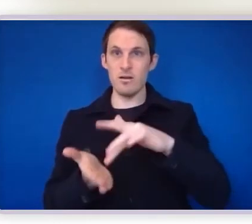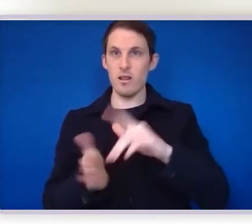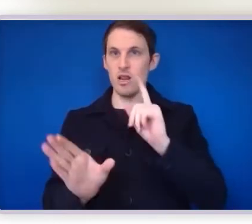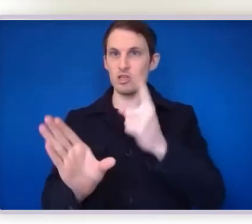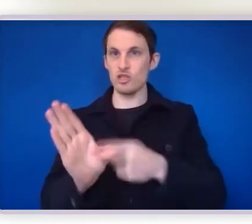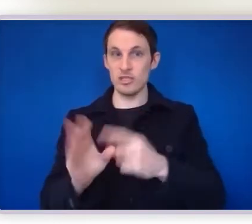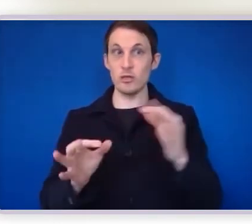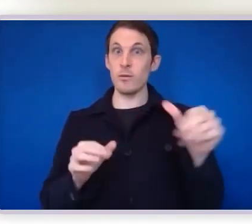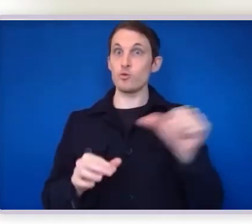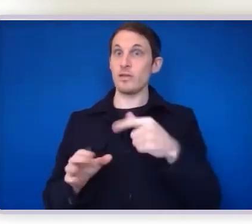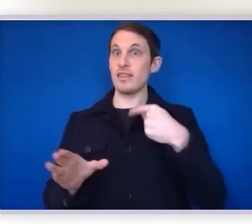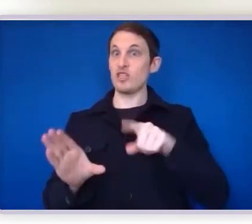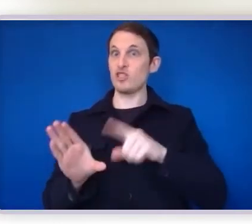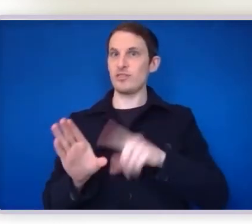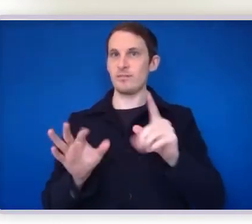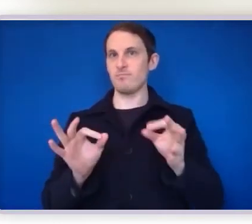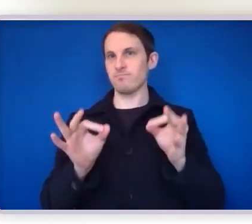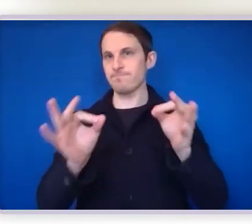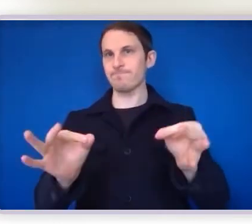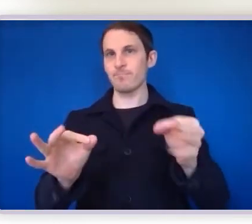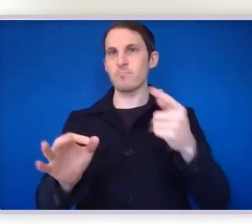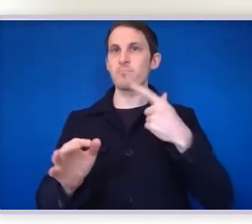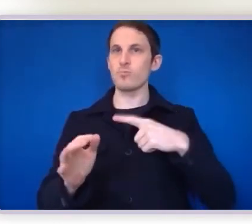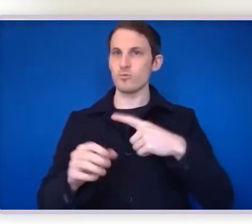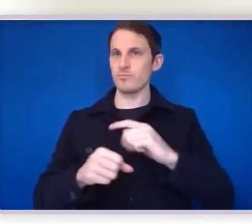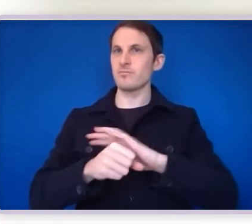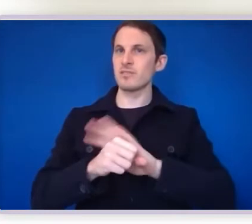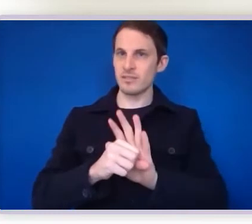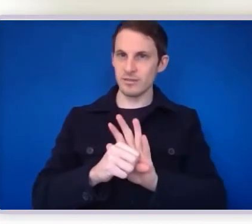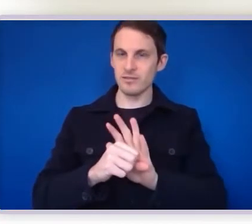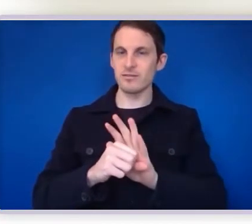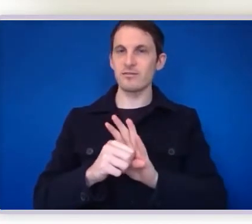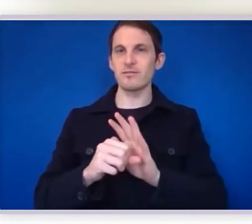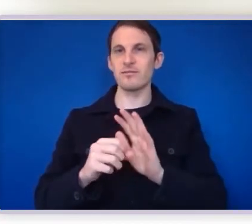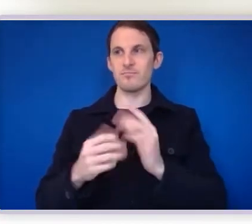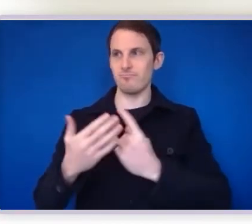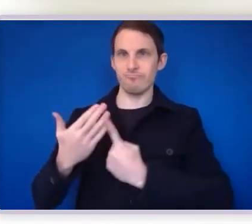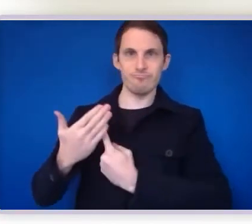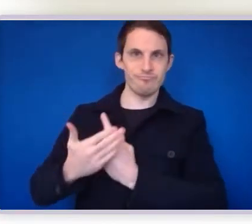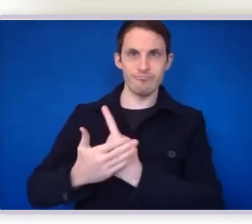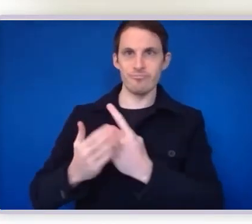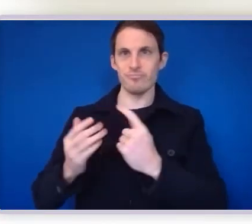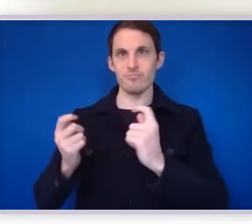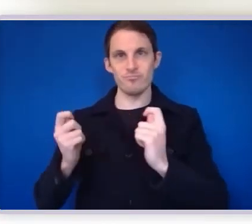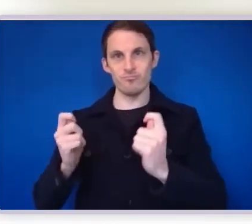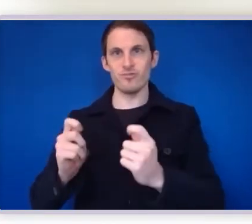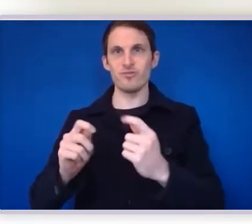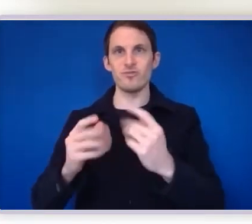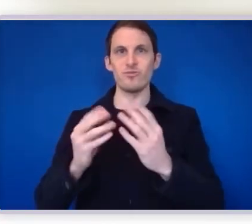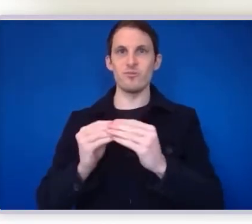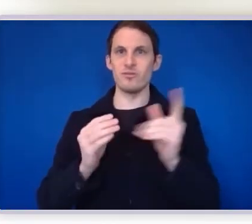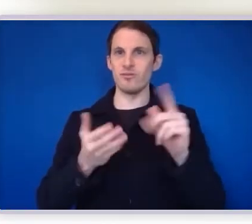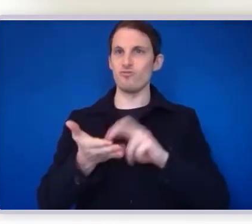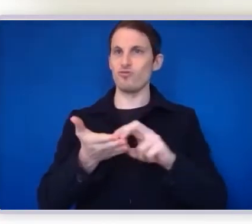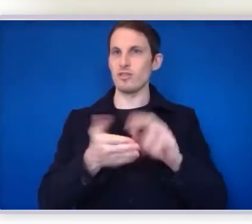to the pandemic and all the things that are happening this year. The registration board decided